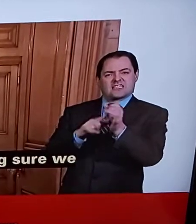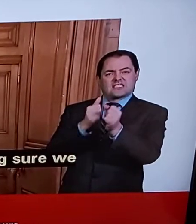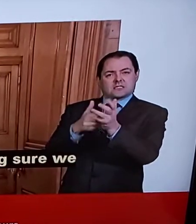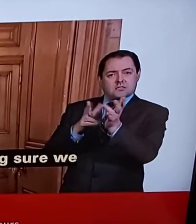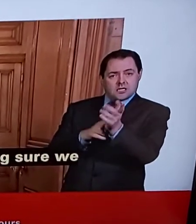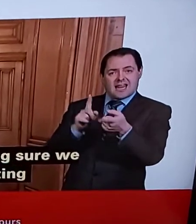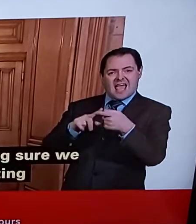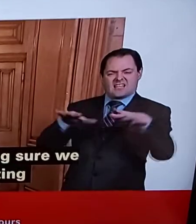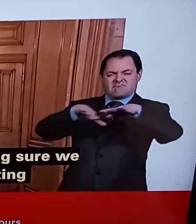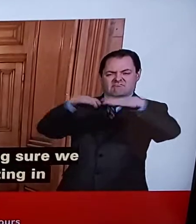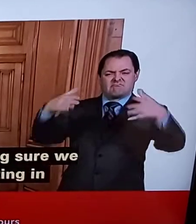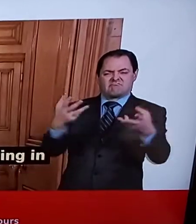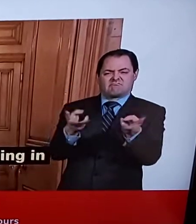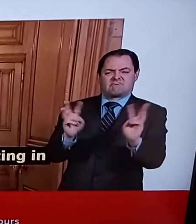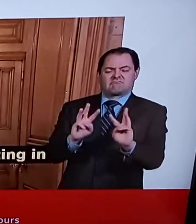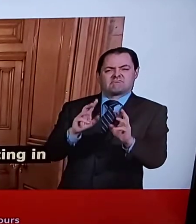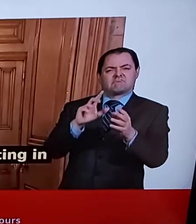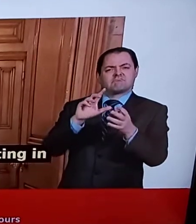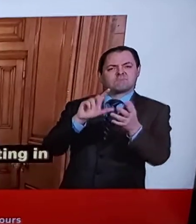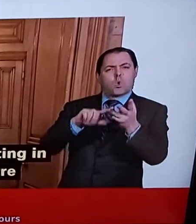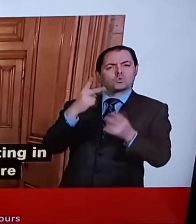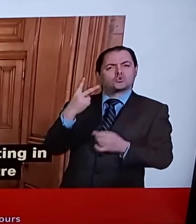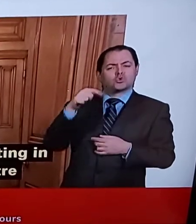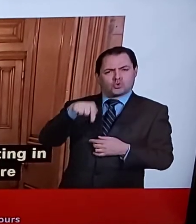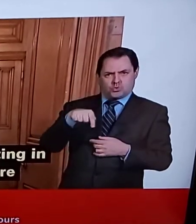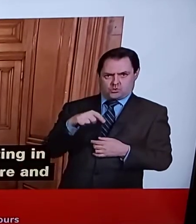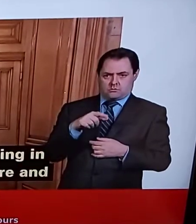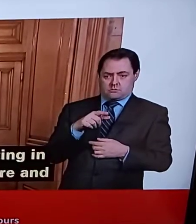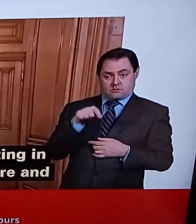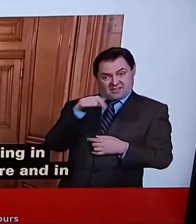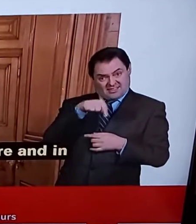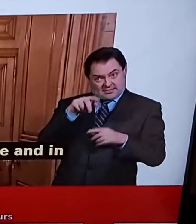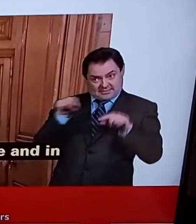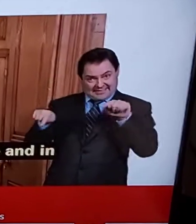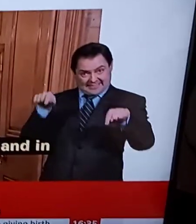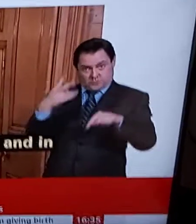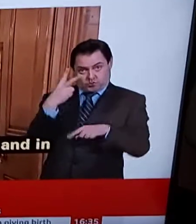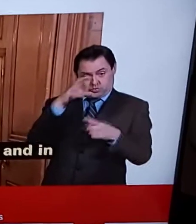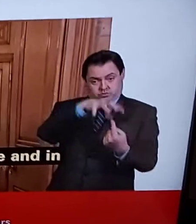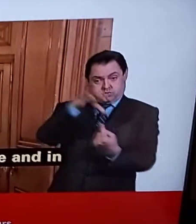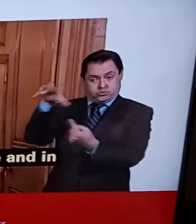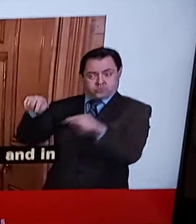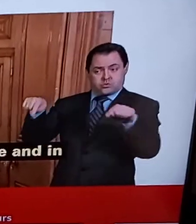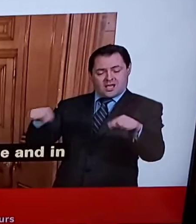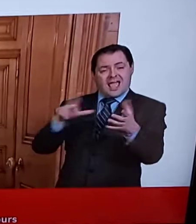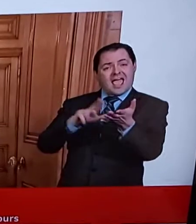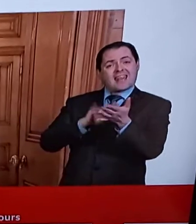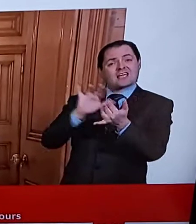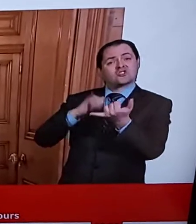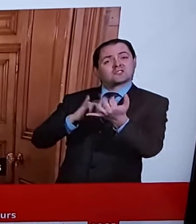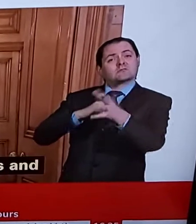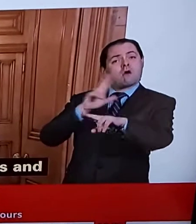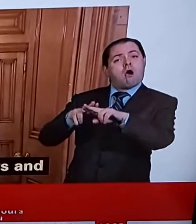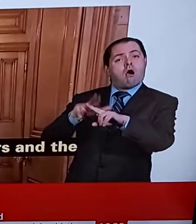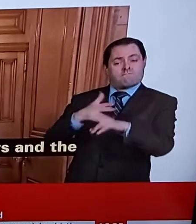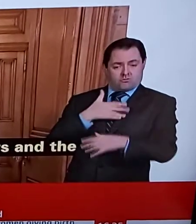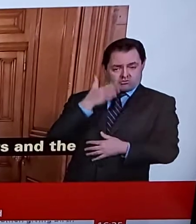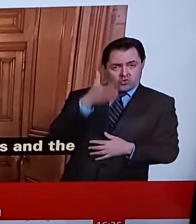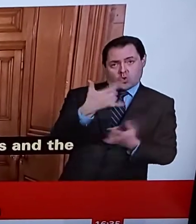in other sites. It is there specifically for NHS workers, and the aim was to make sure that only NHS workers had access to it. But if